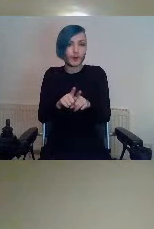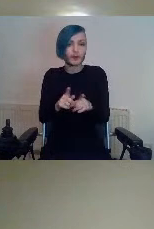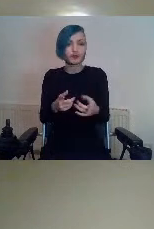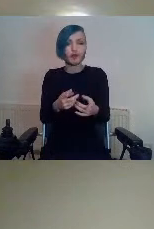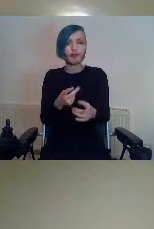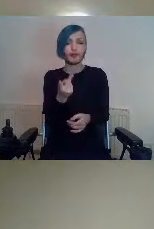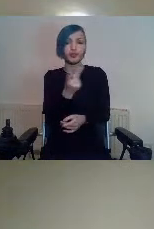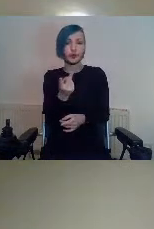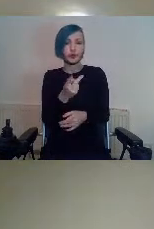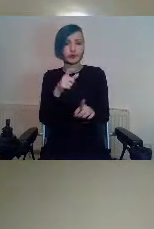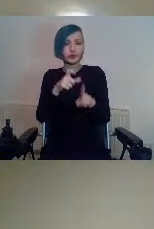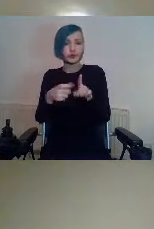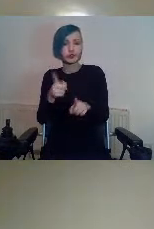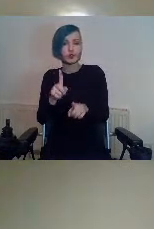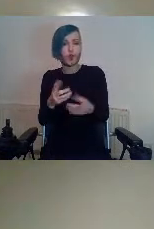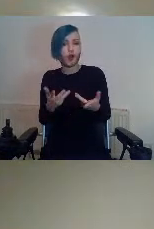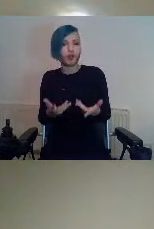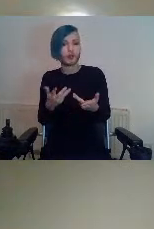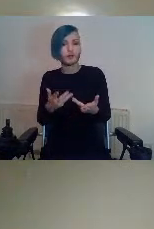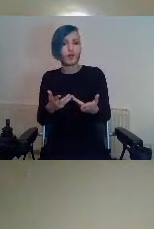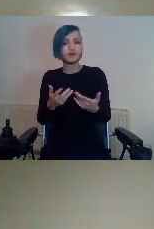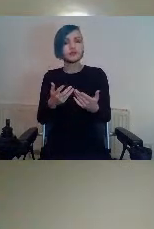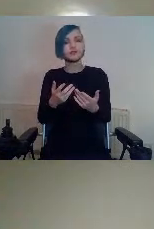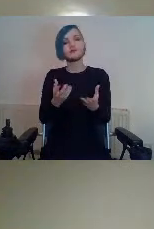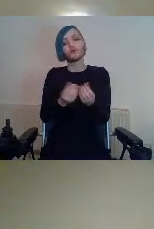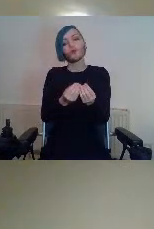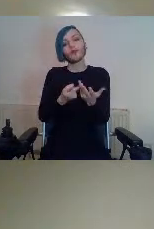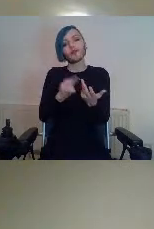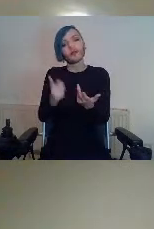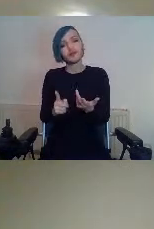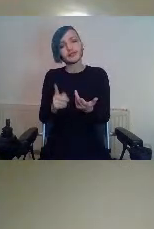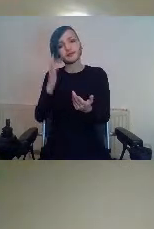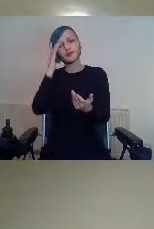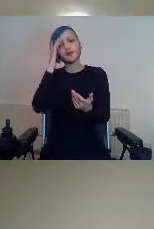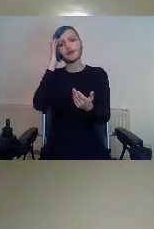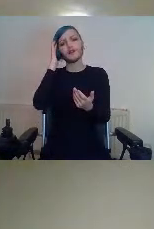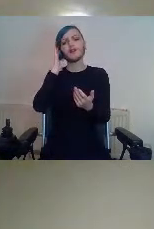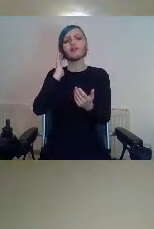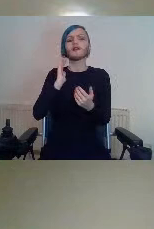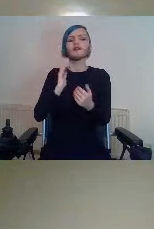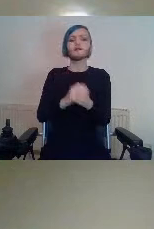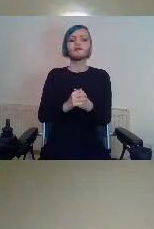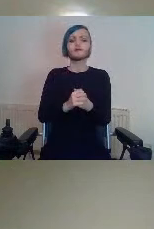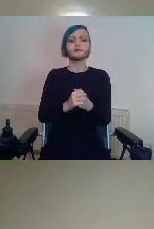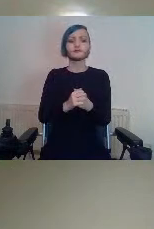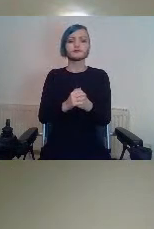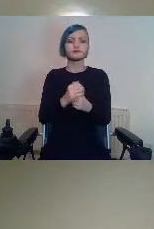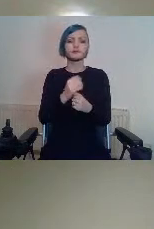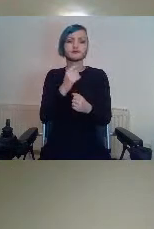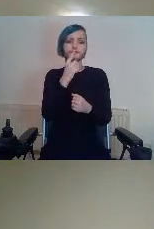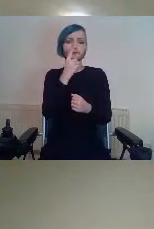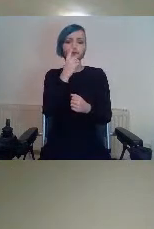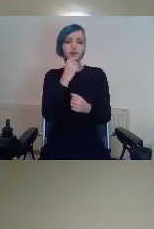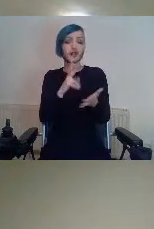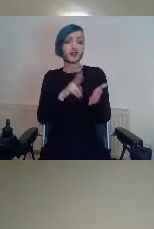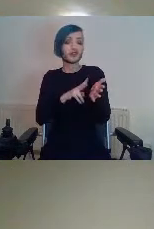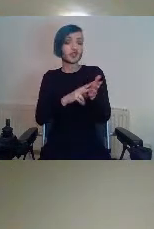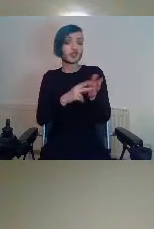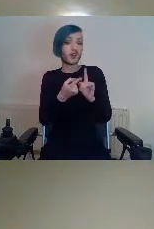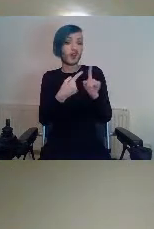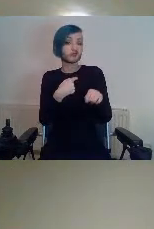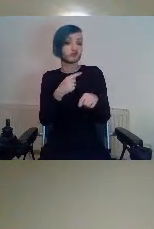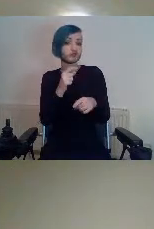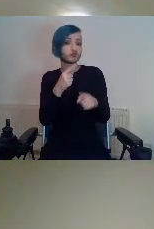to address that with other people in your respective countries? Could we go to maybe Vitalina to hear some of that?